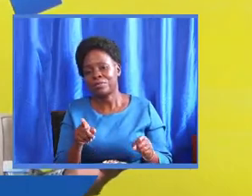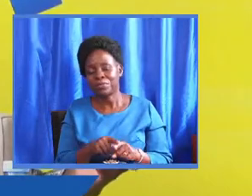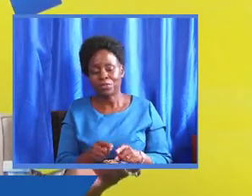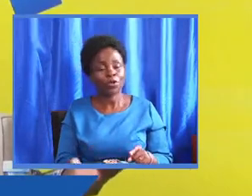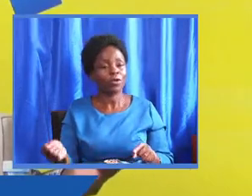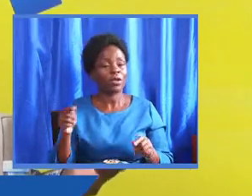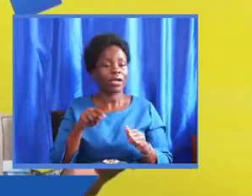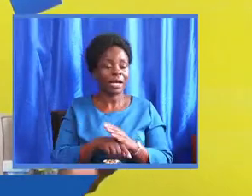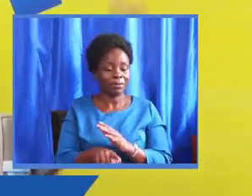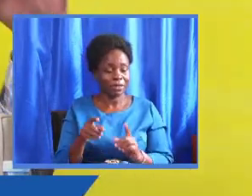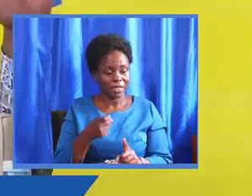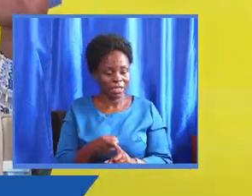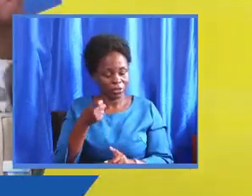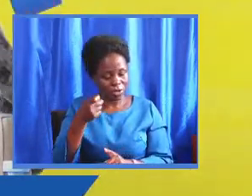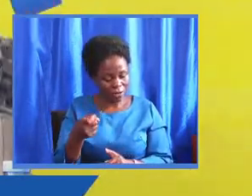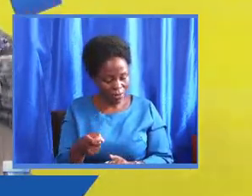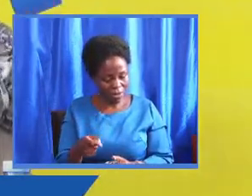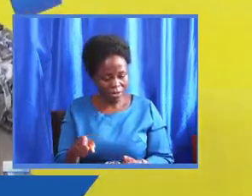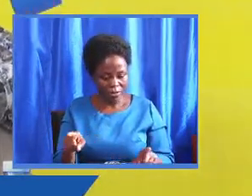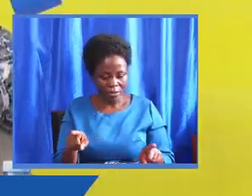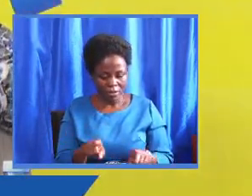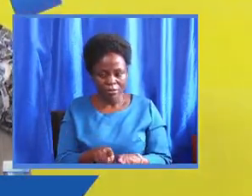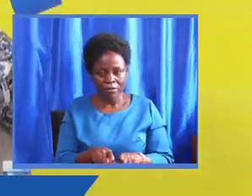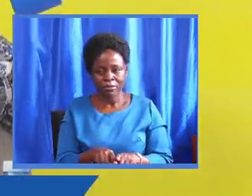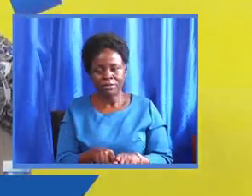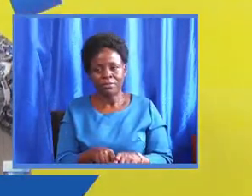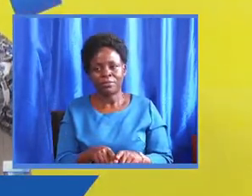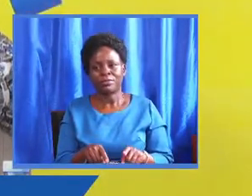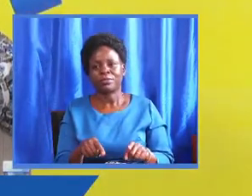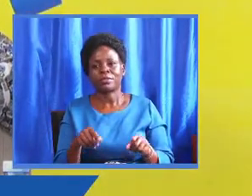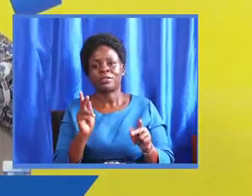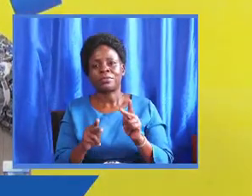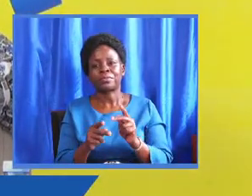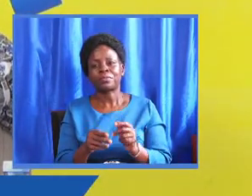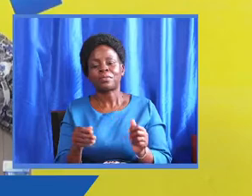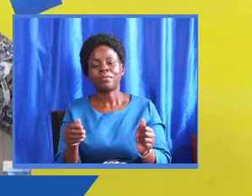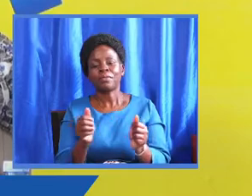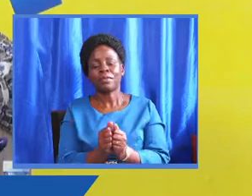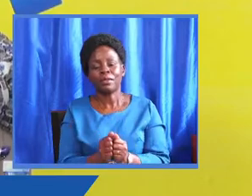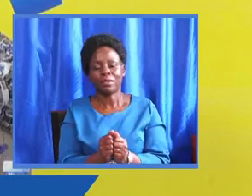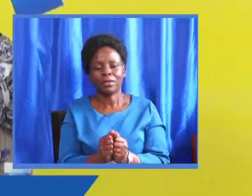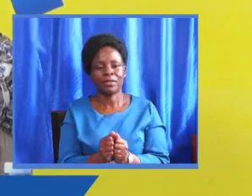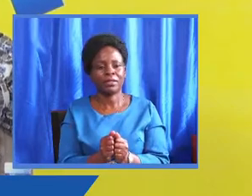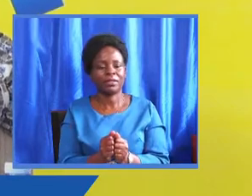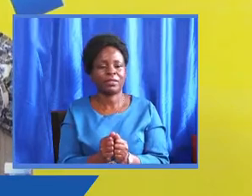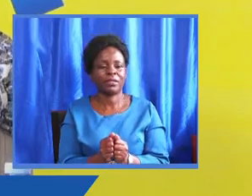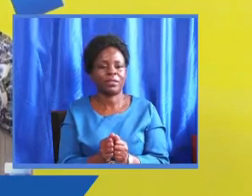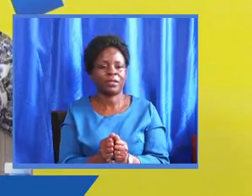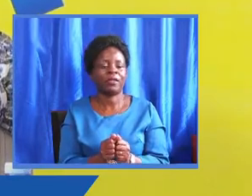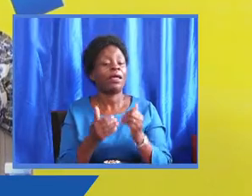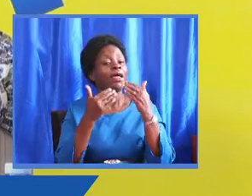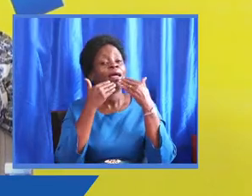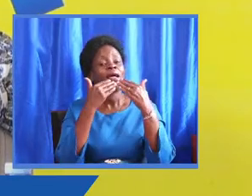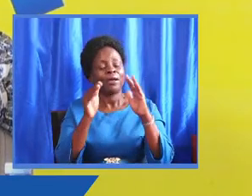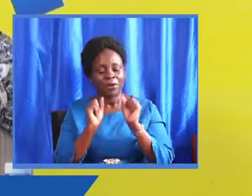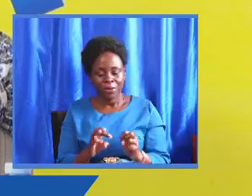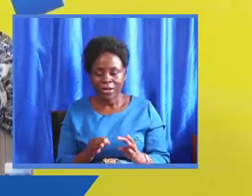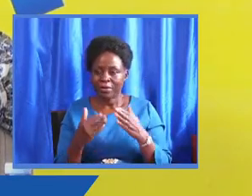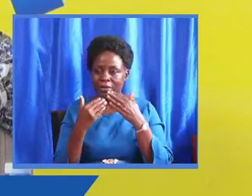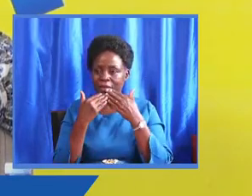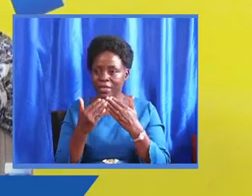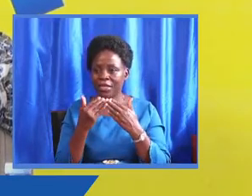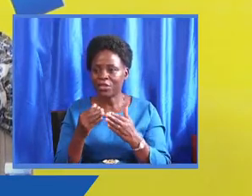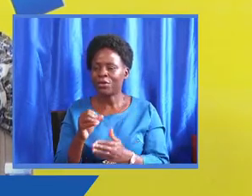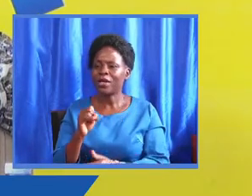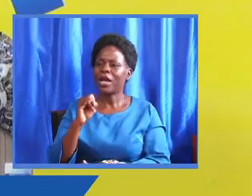into Kampala as a greener pasture to get their bread and butter. All right. Thank you. Irene,